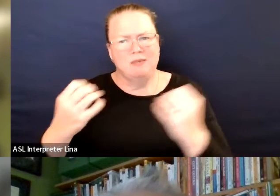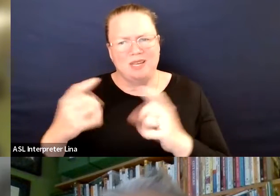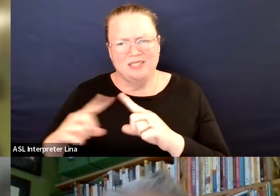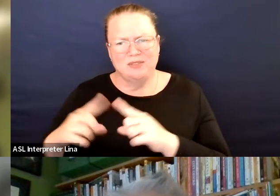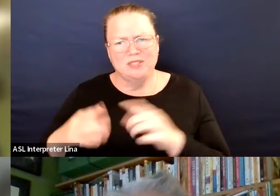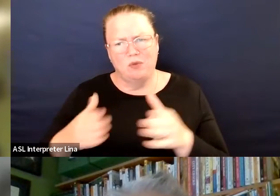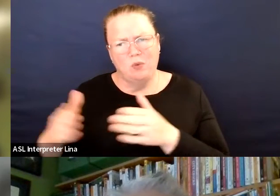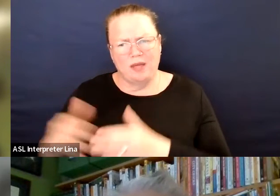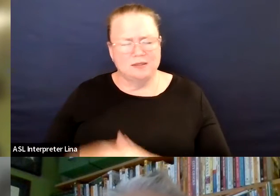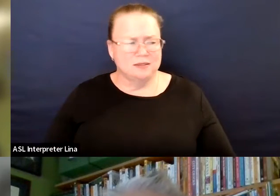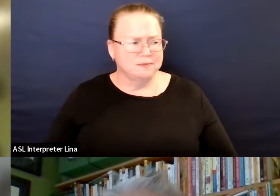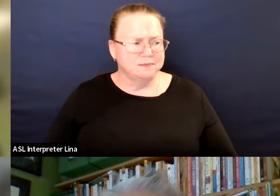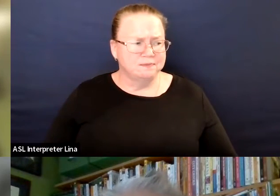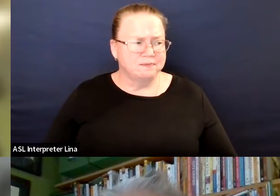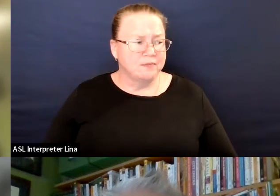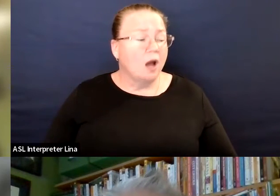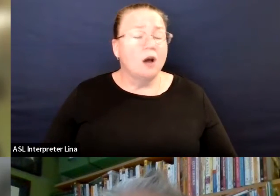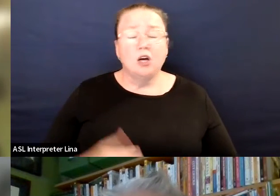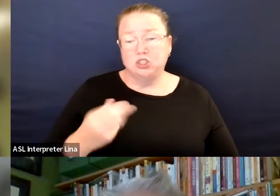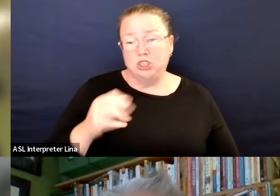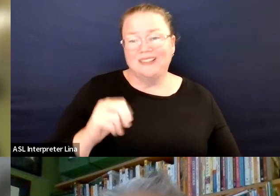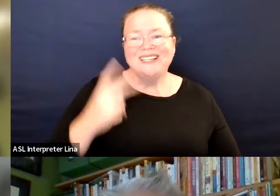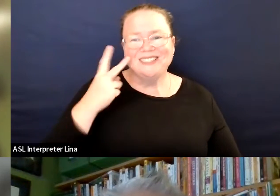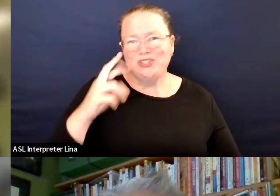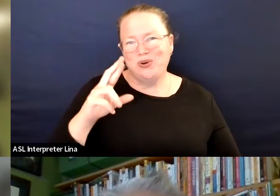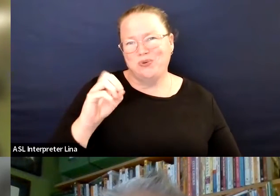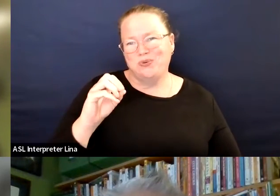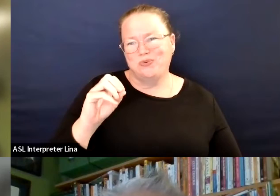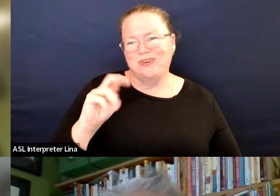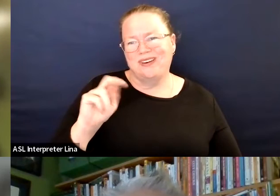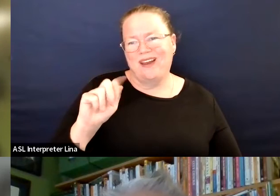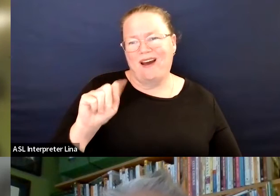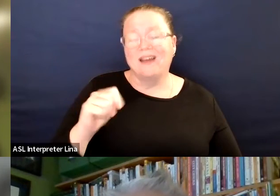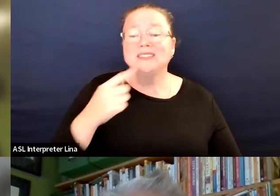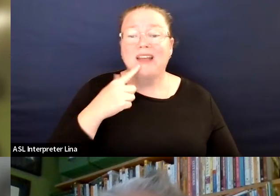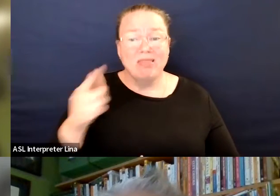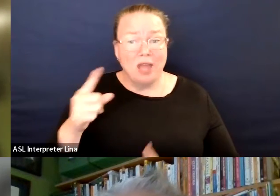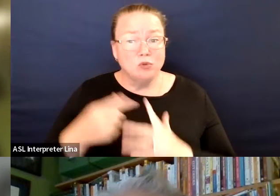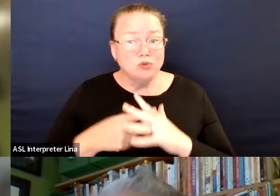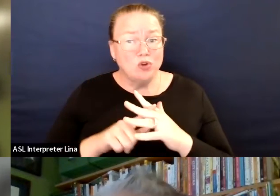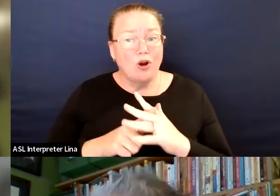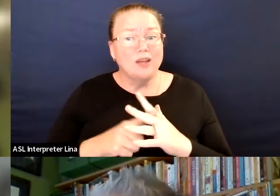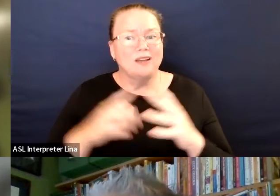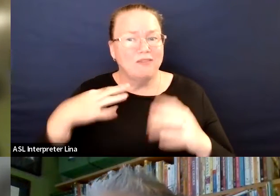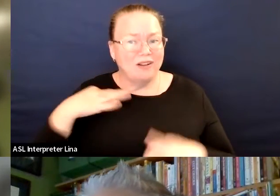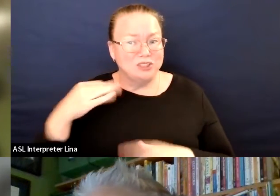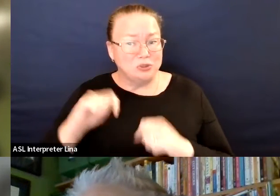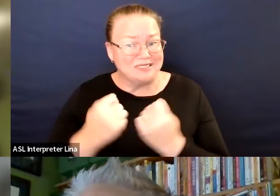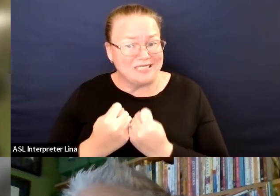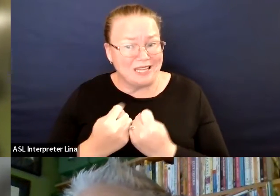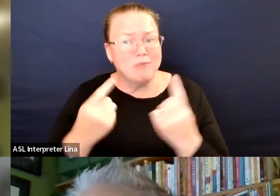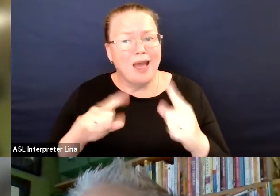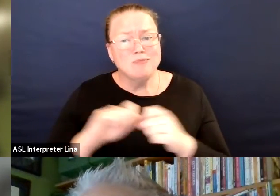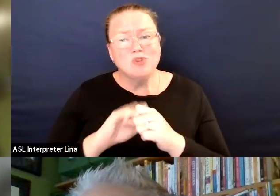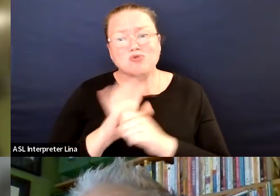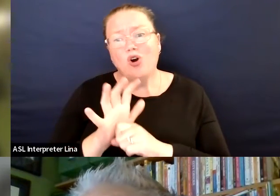Yeah. And this is Shaylin. I see Renata adding that they were gearing up to start a volunteer team, but then COVID